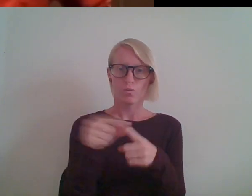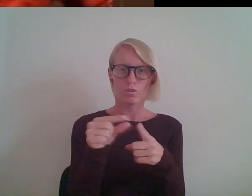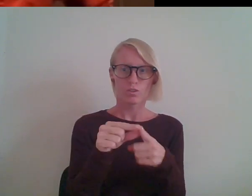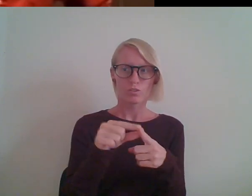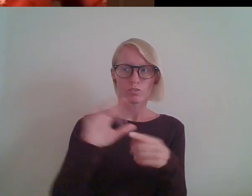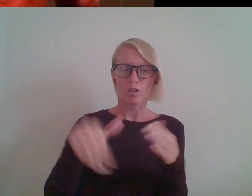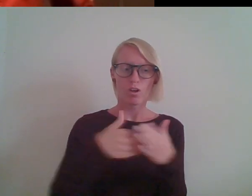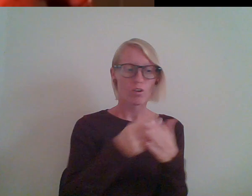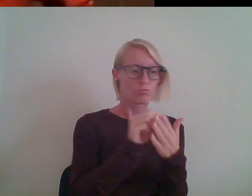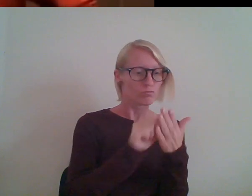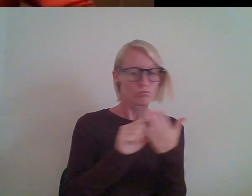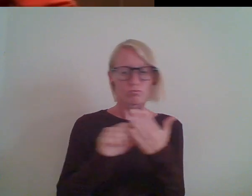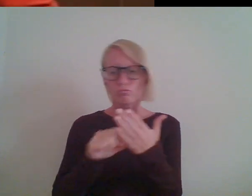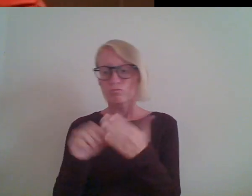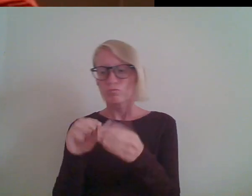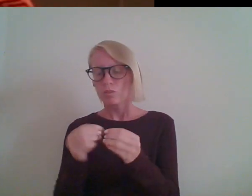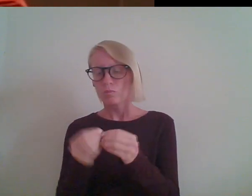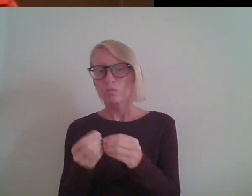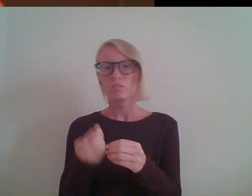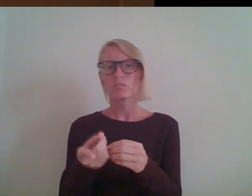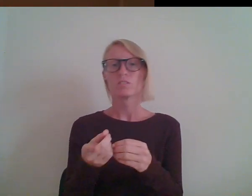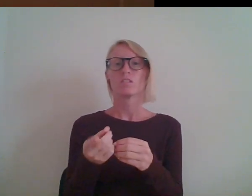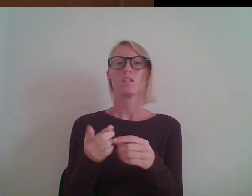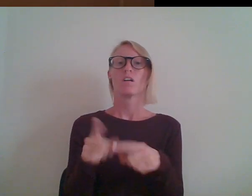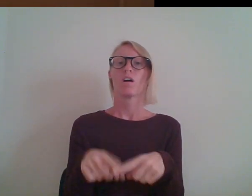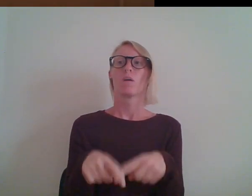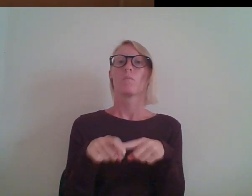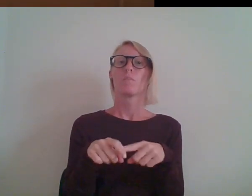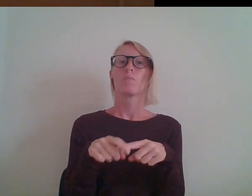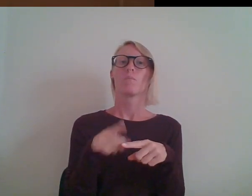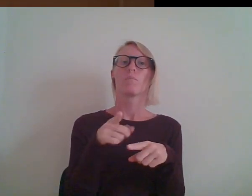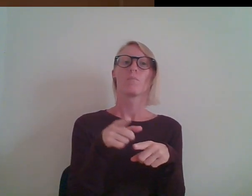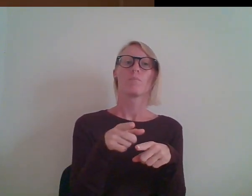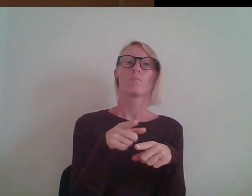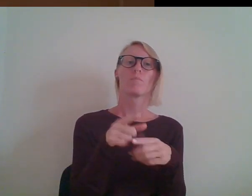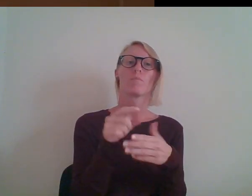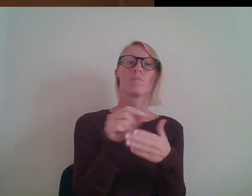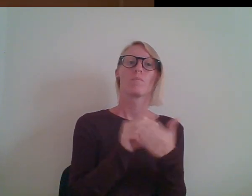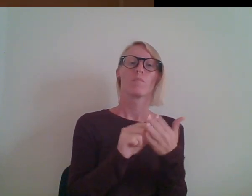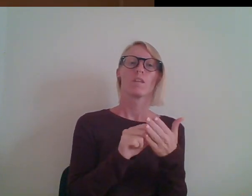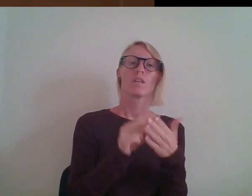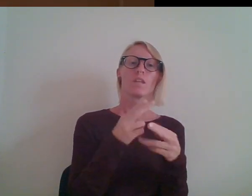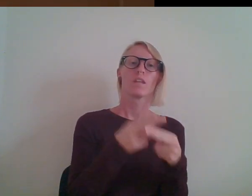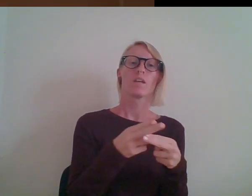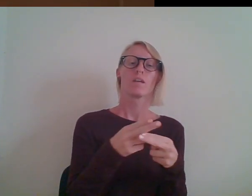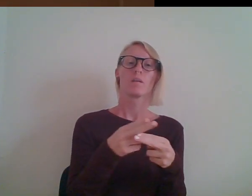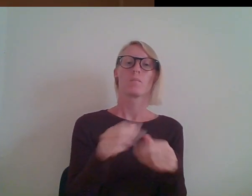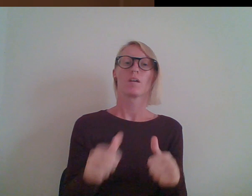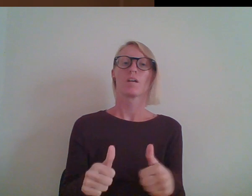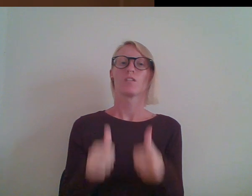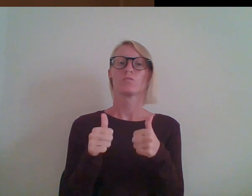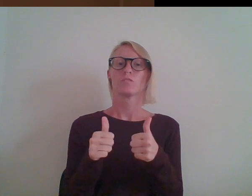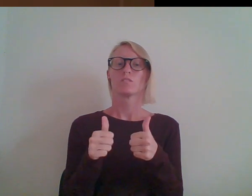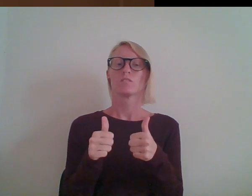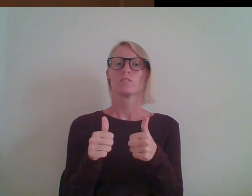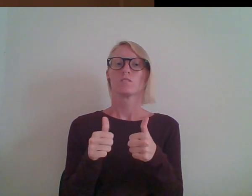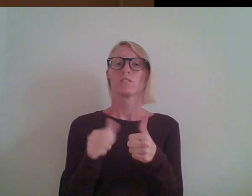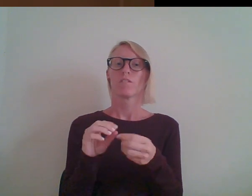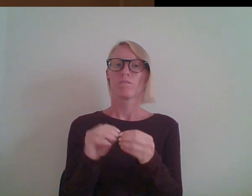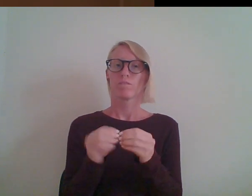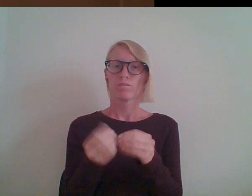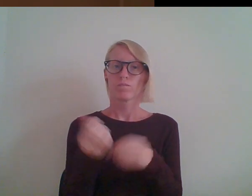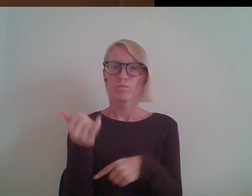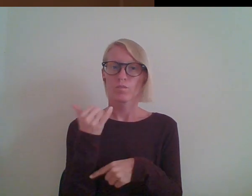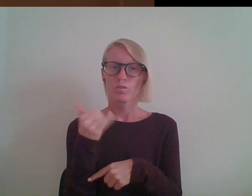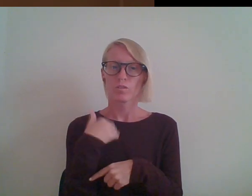I then have them do a stalling exercise where they write their name, phone number, and address. That's to dump short-term memory, because they might be